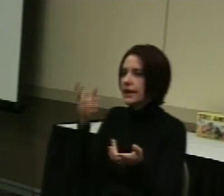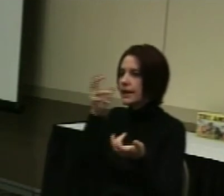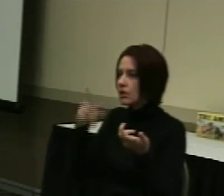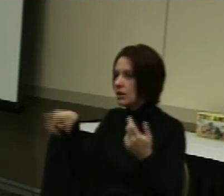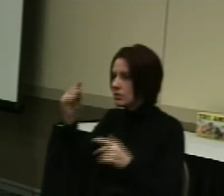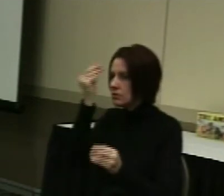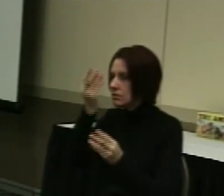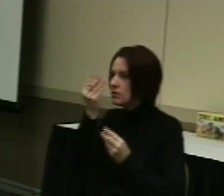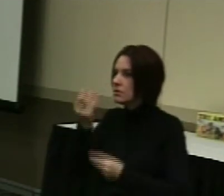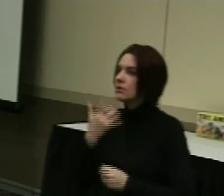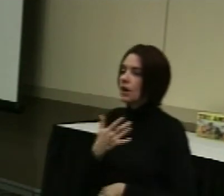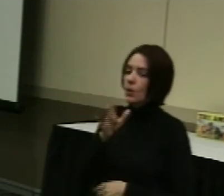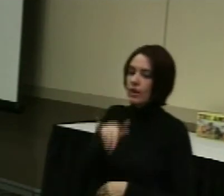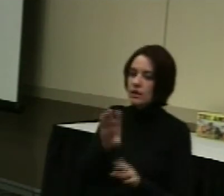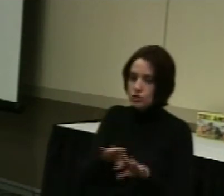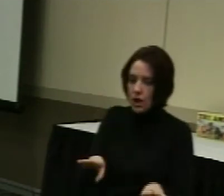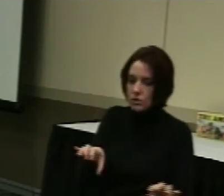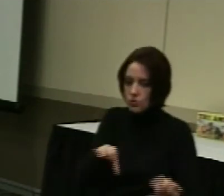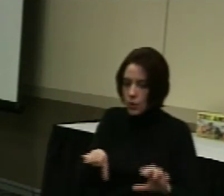is this particular child